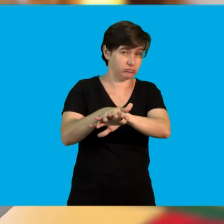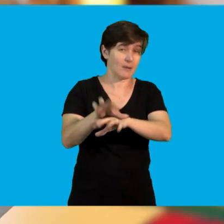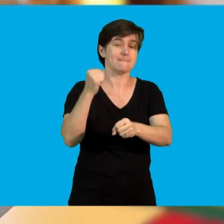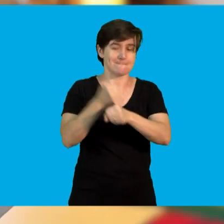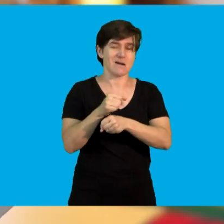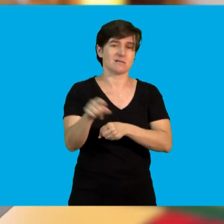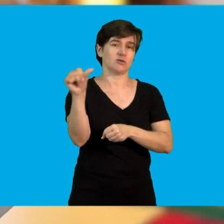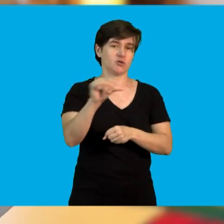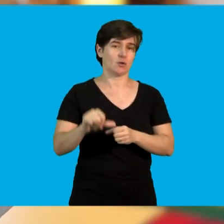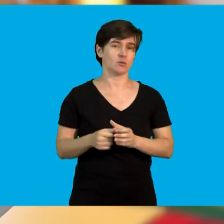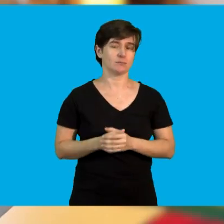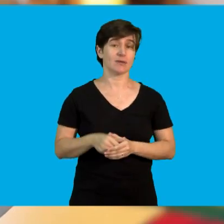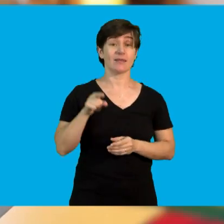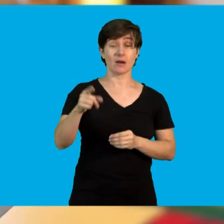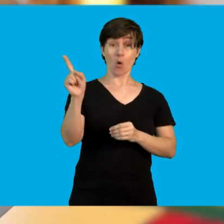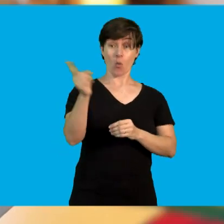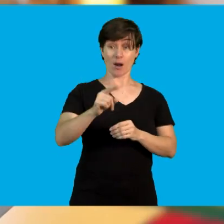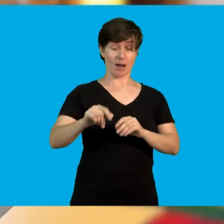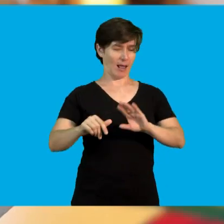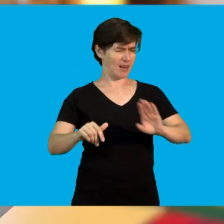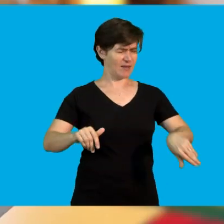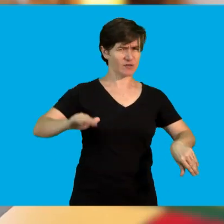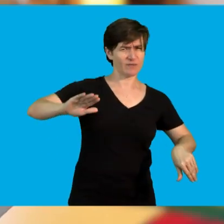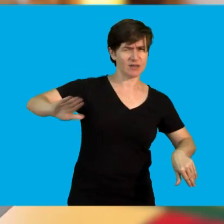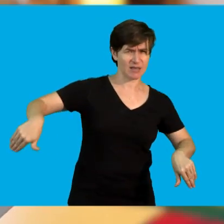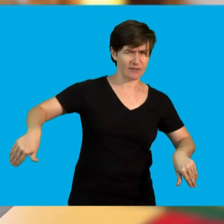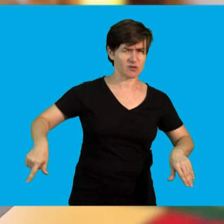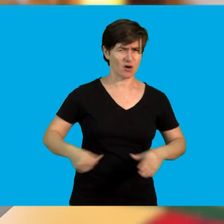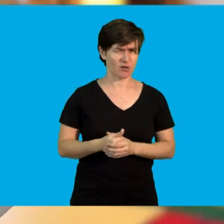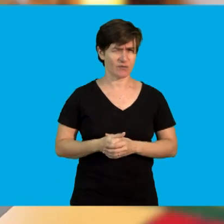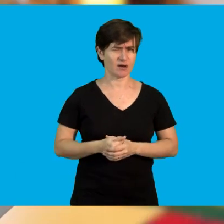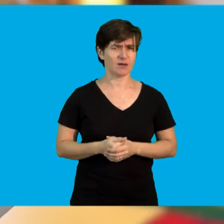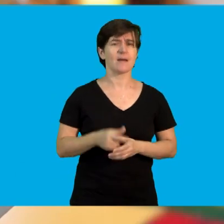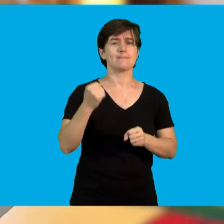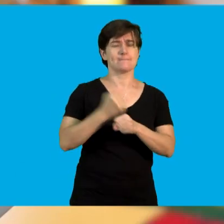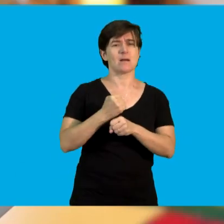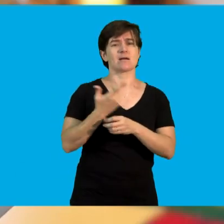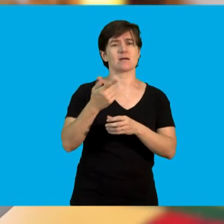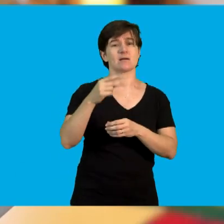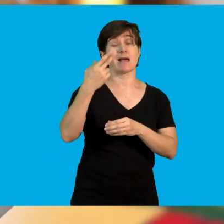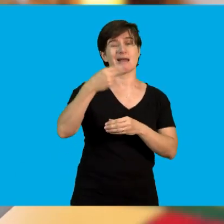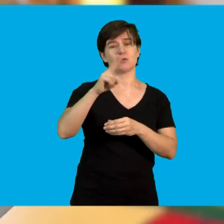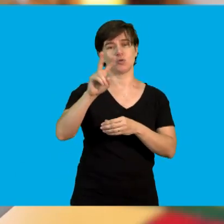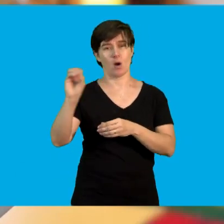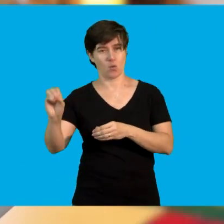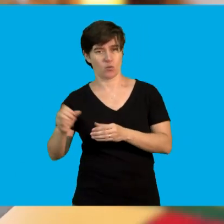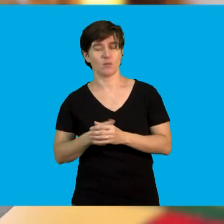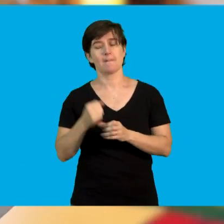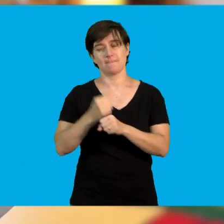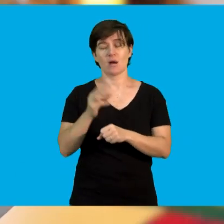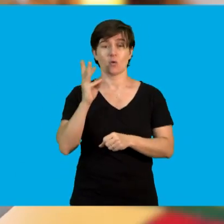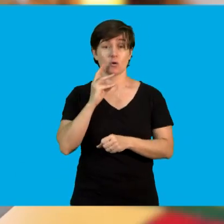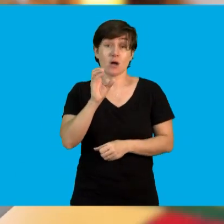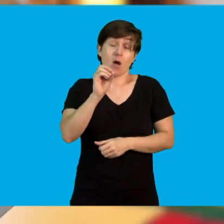substances, combine them together and form the salt. Then the remainders being the OH and the H, that's going to be forming the H2O being the